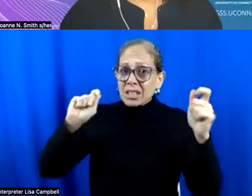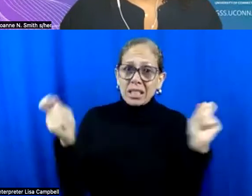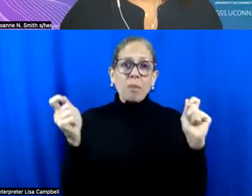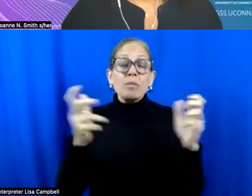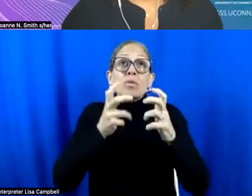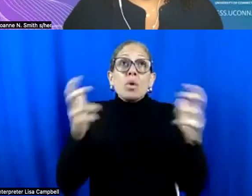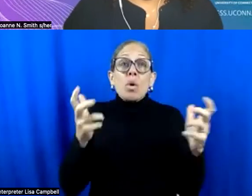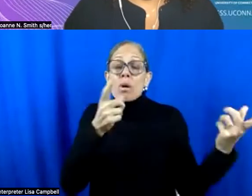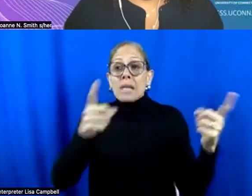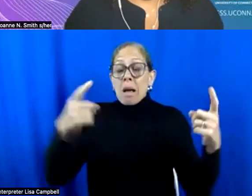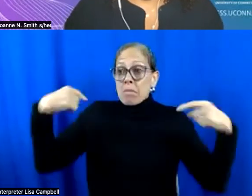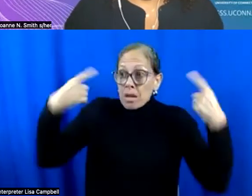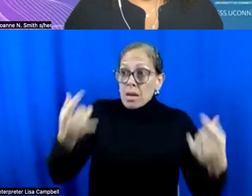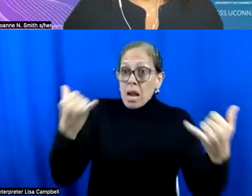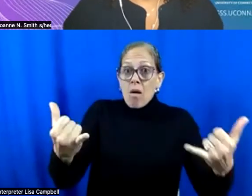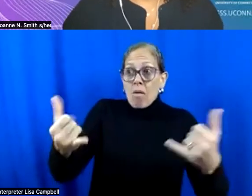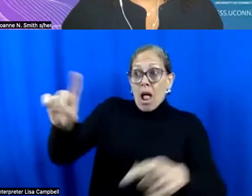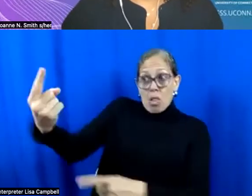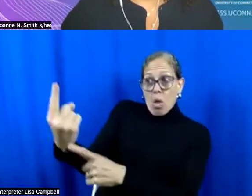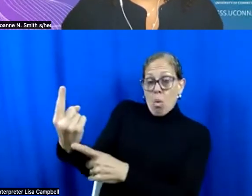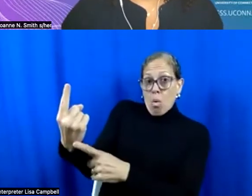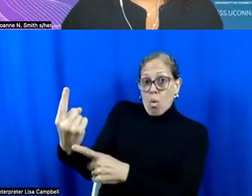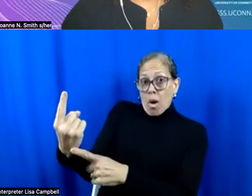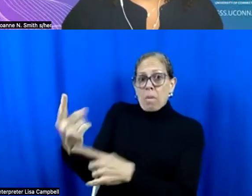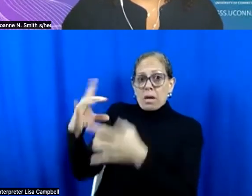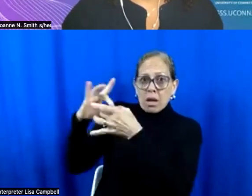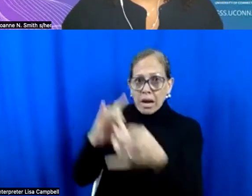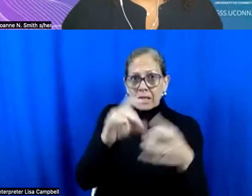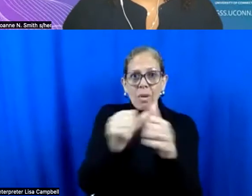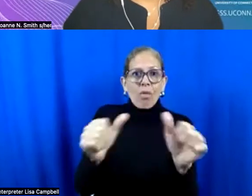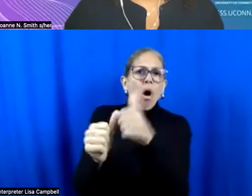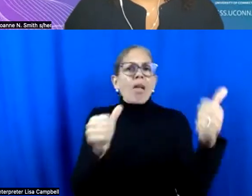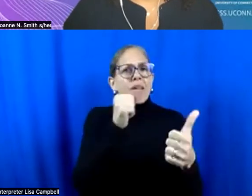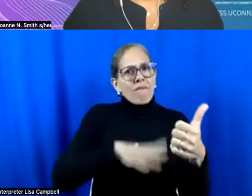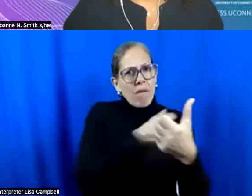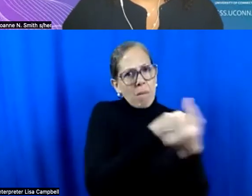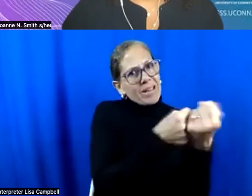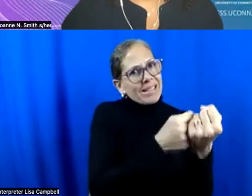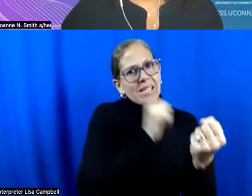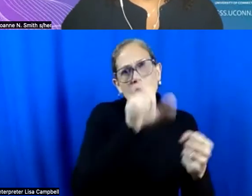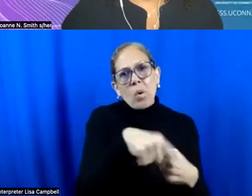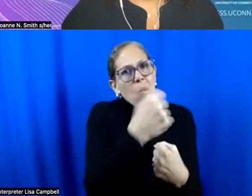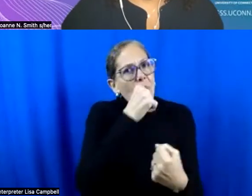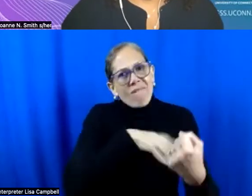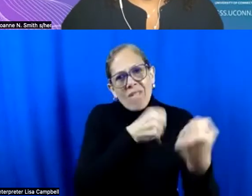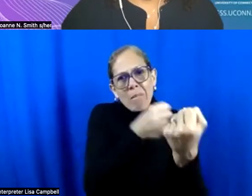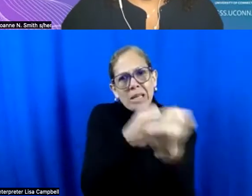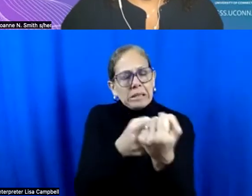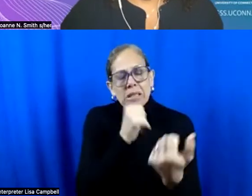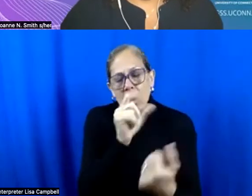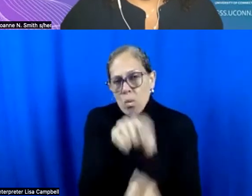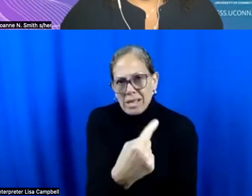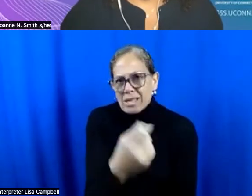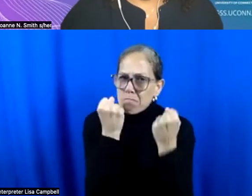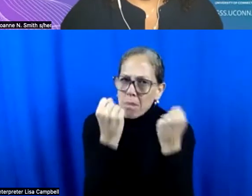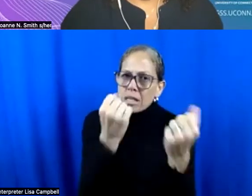happening in this country, not by itself, in tandem with so many other feminisms, because there's not just one feminist, there's multiple